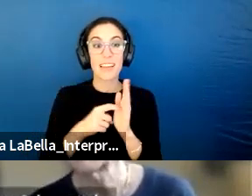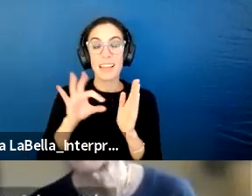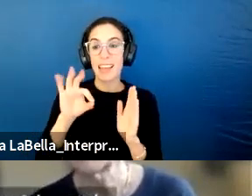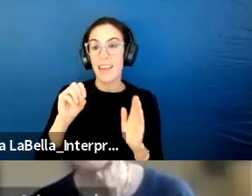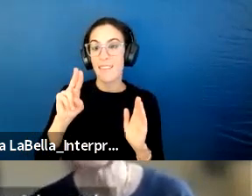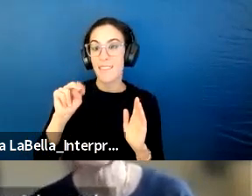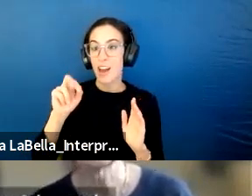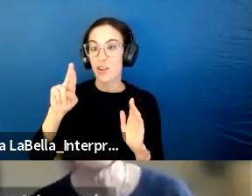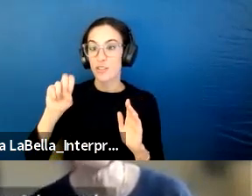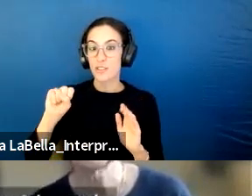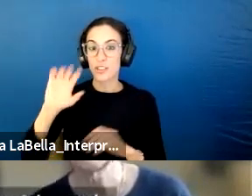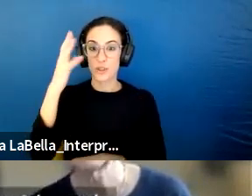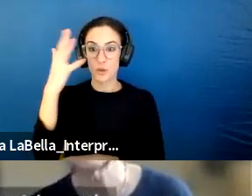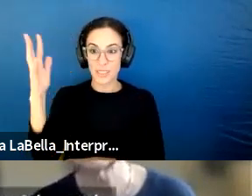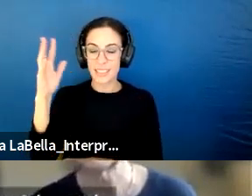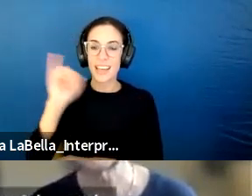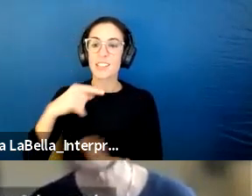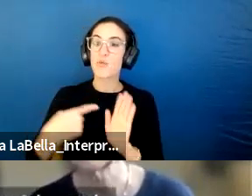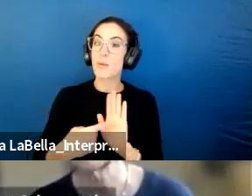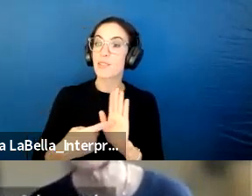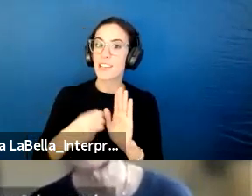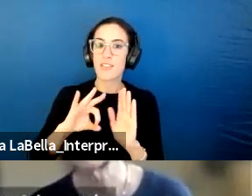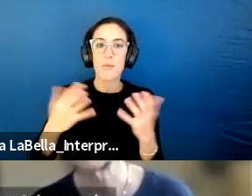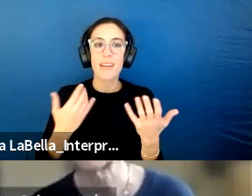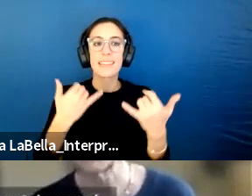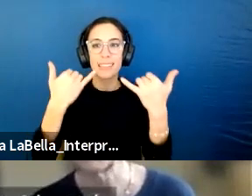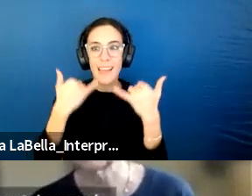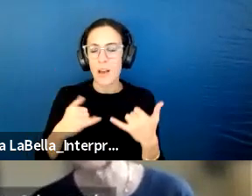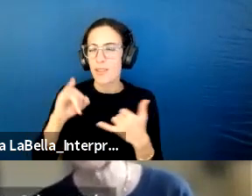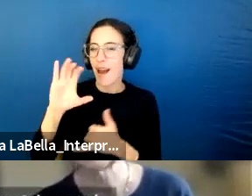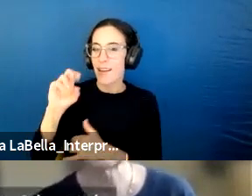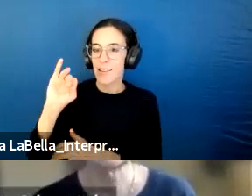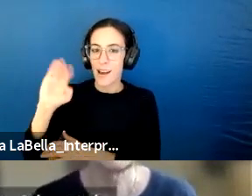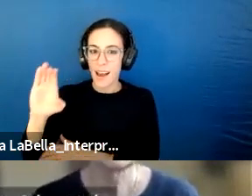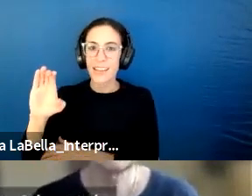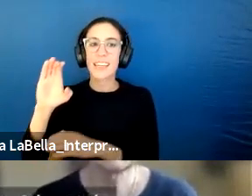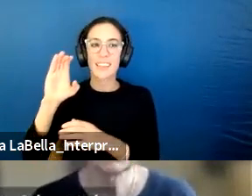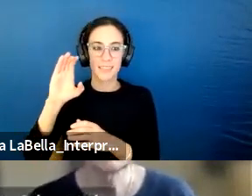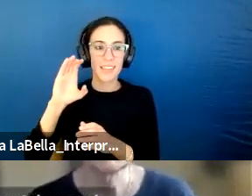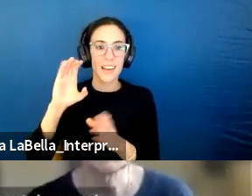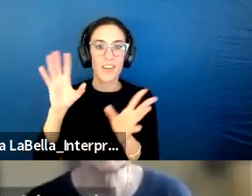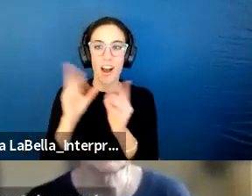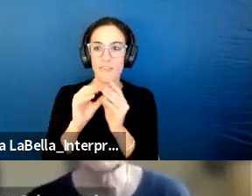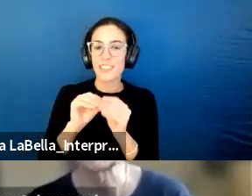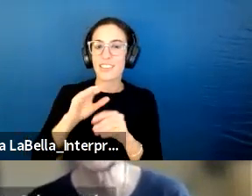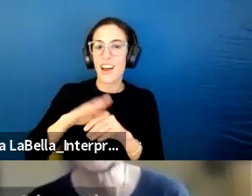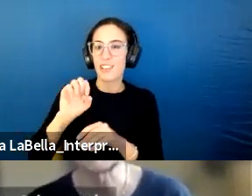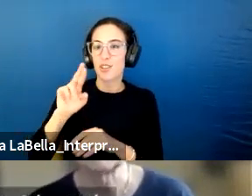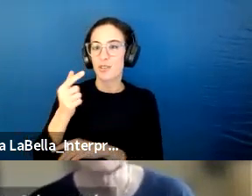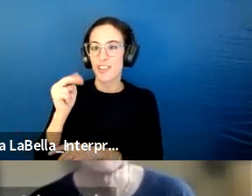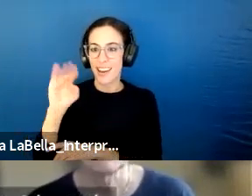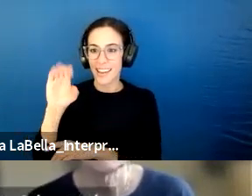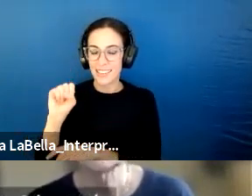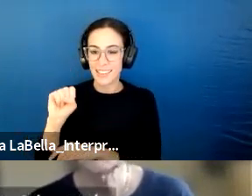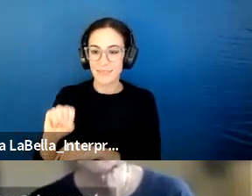as a representation of the now iconic image of the Second International Congress on Eugenics held in 1921 in New York